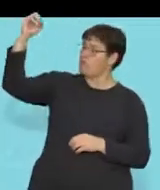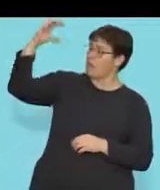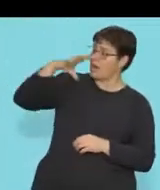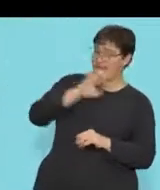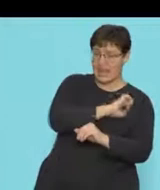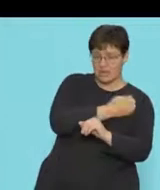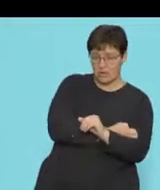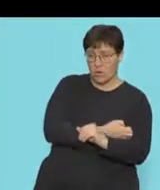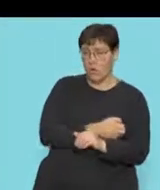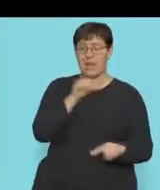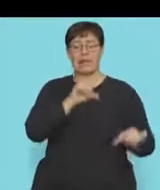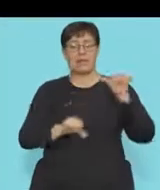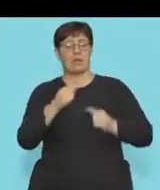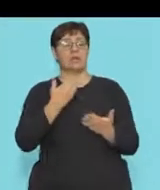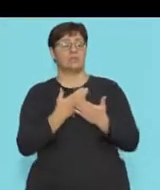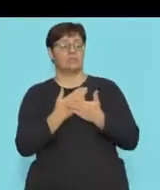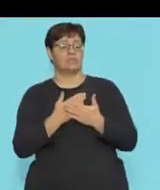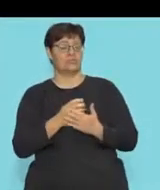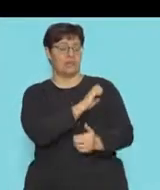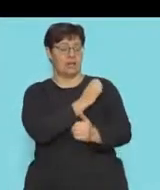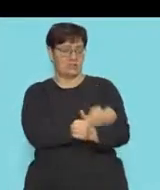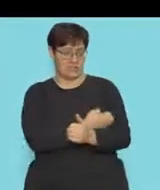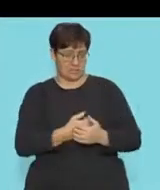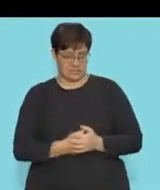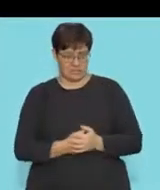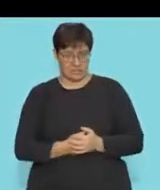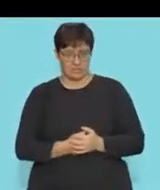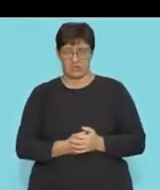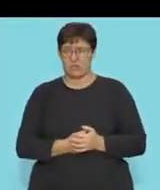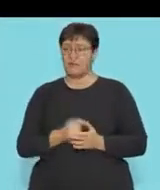or chemical potential energy. Right, guys, it's important